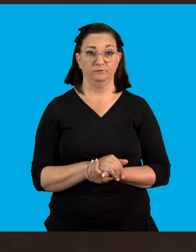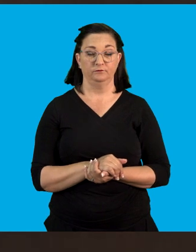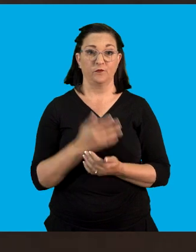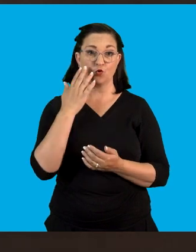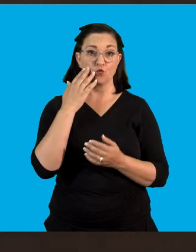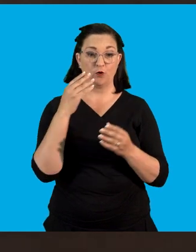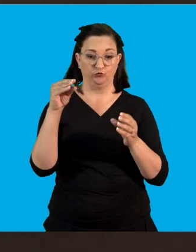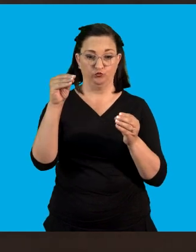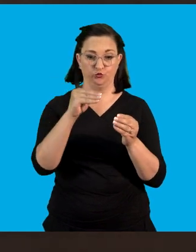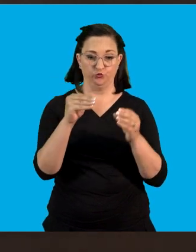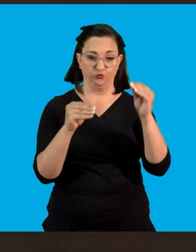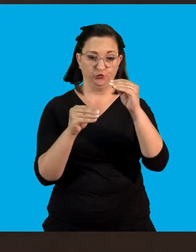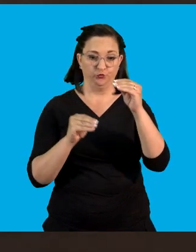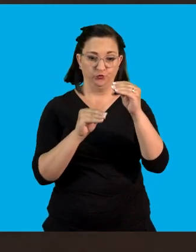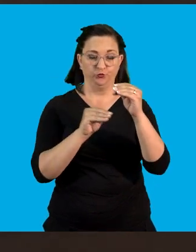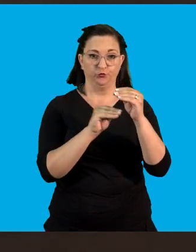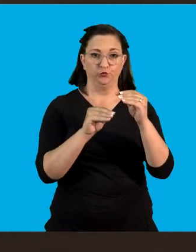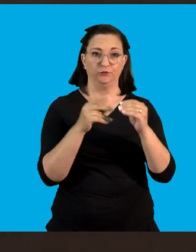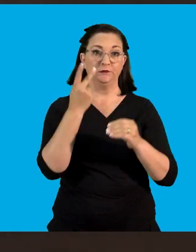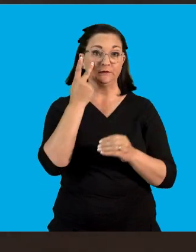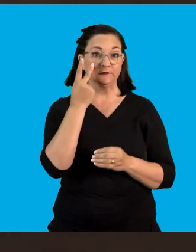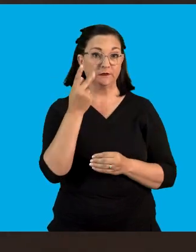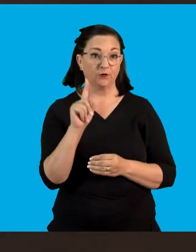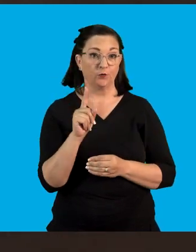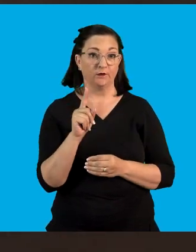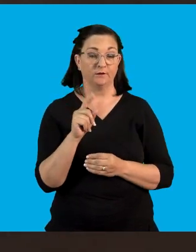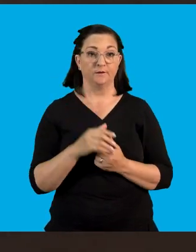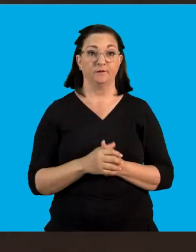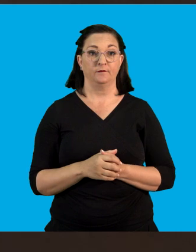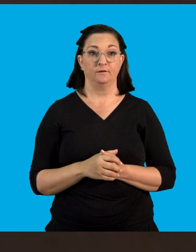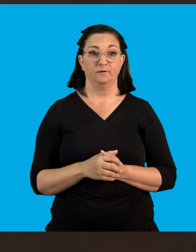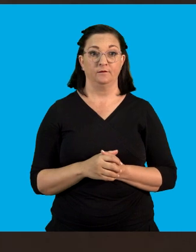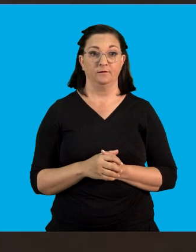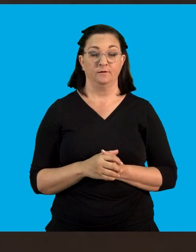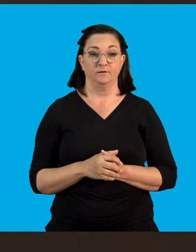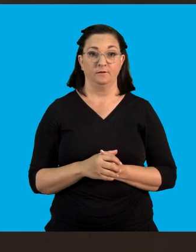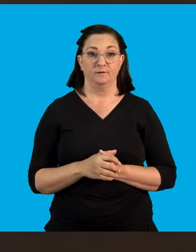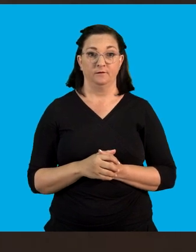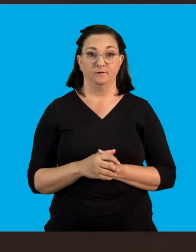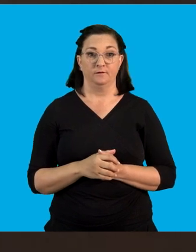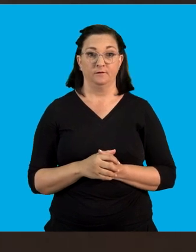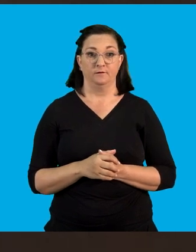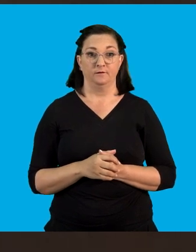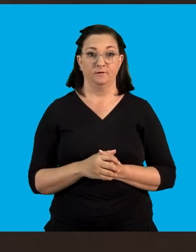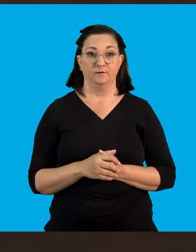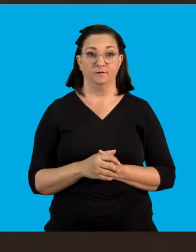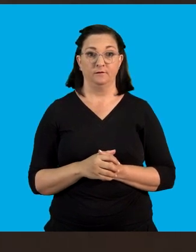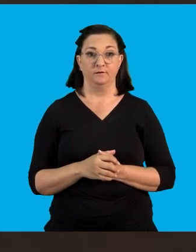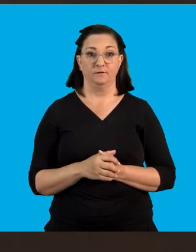and as we join them together, we notice that they form